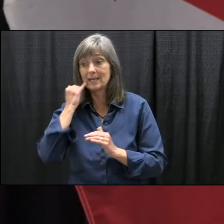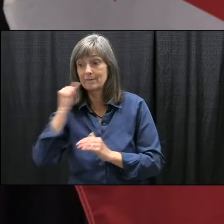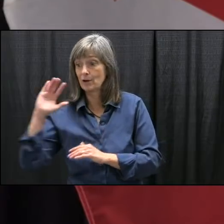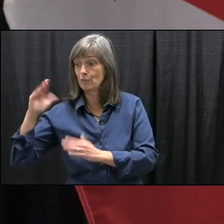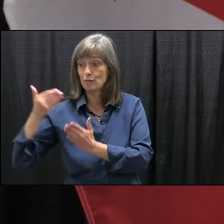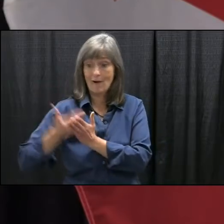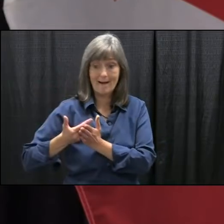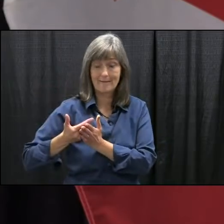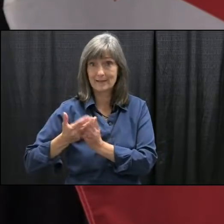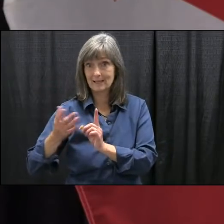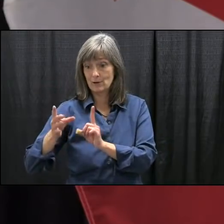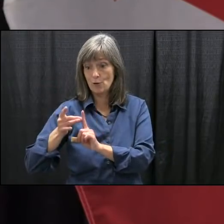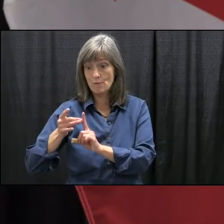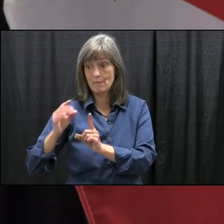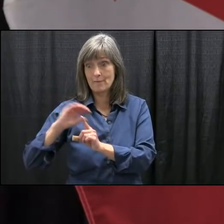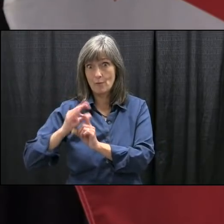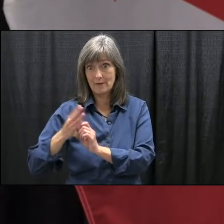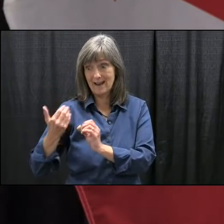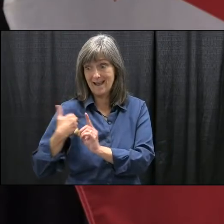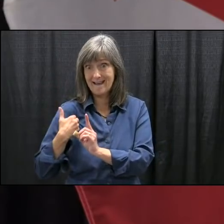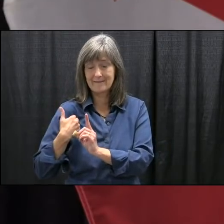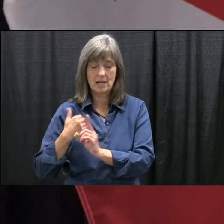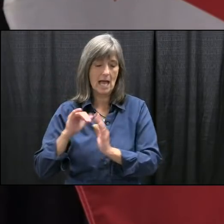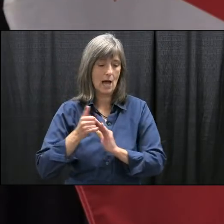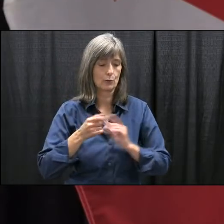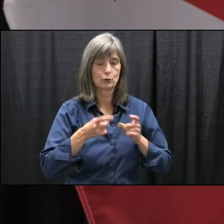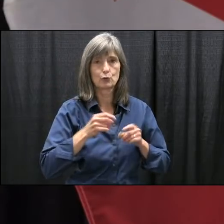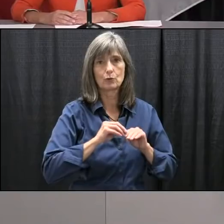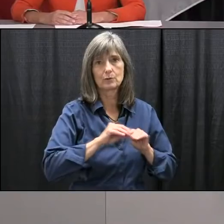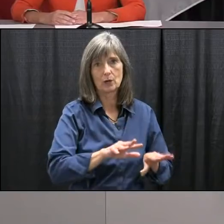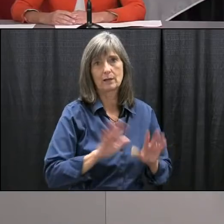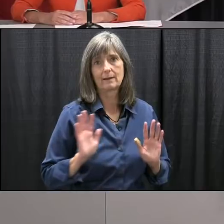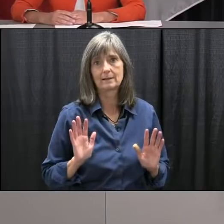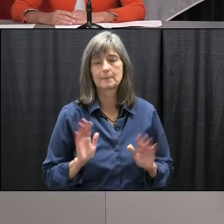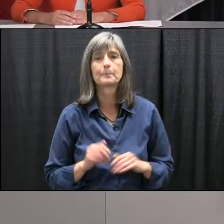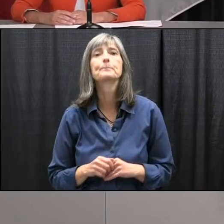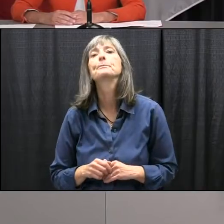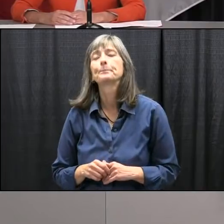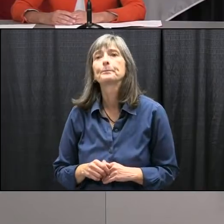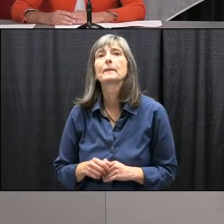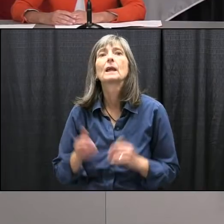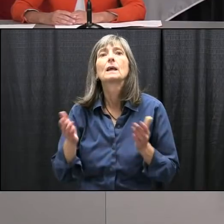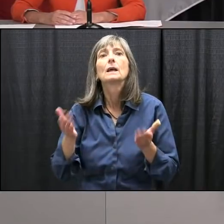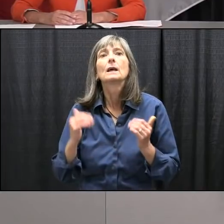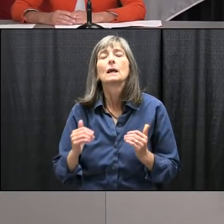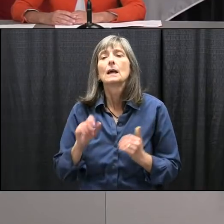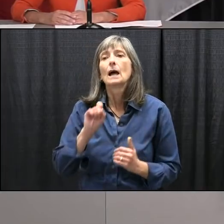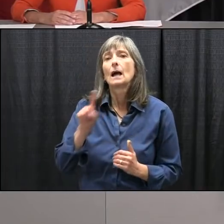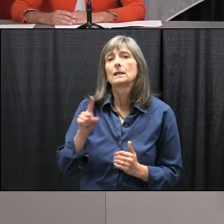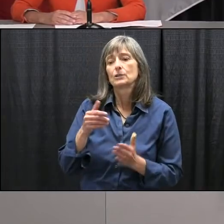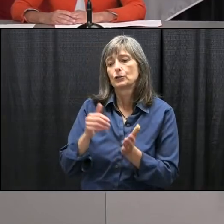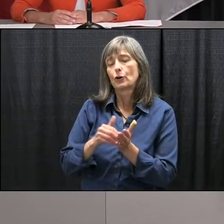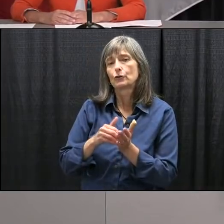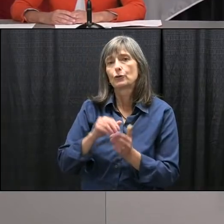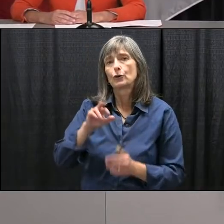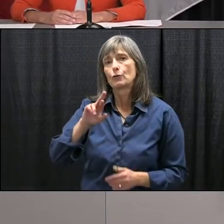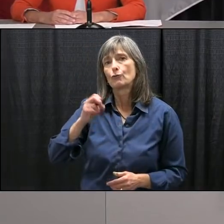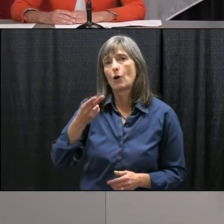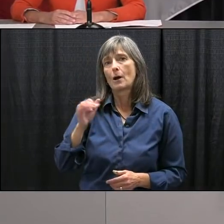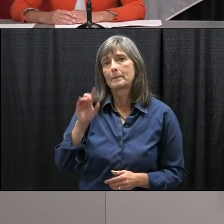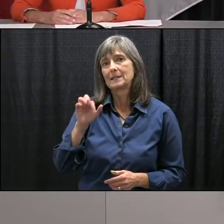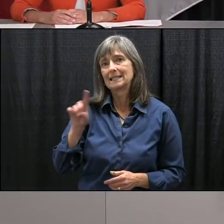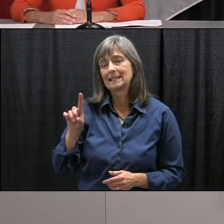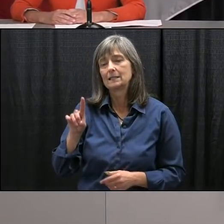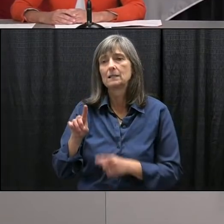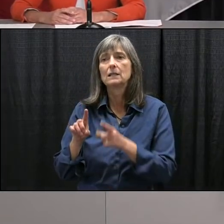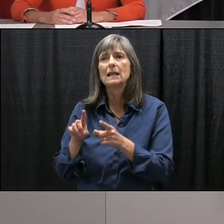by through unvaccinated people. Thank you. And my next question is for Dr. Rahman, and that's just how much of a game changer is this